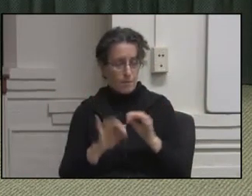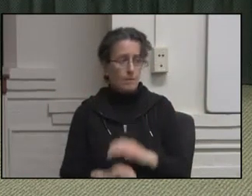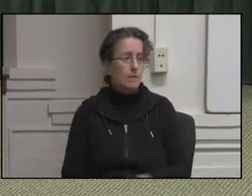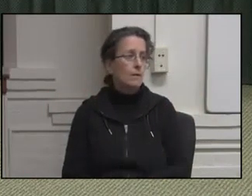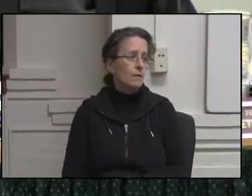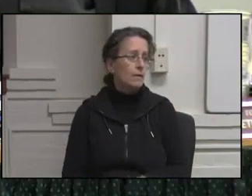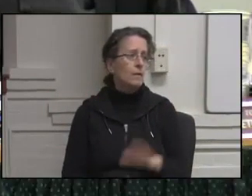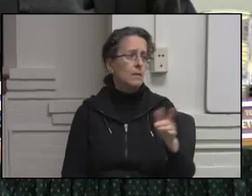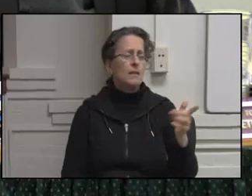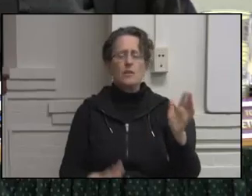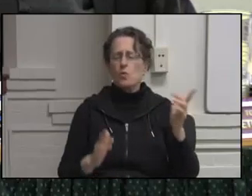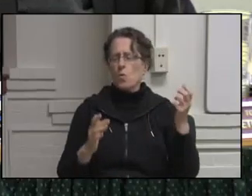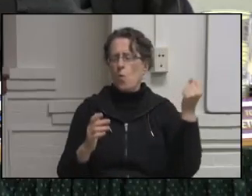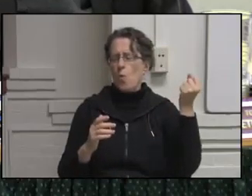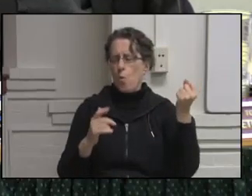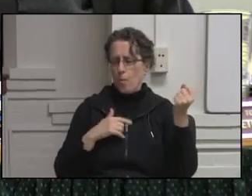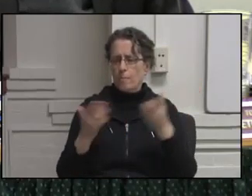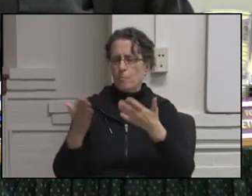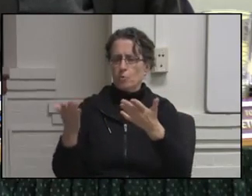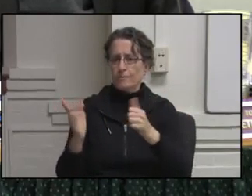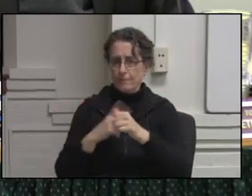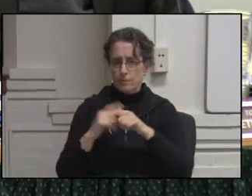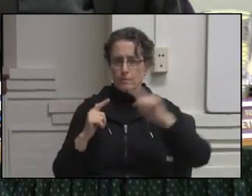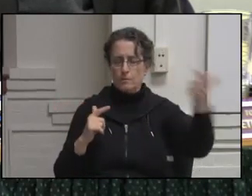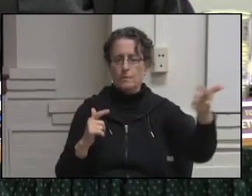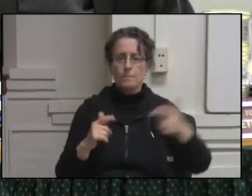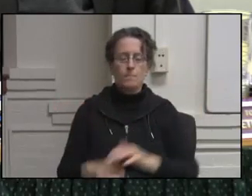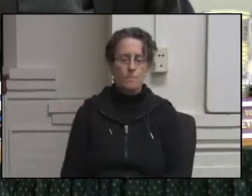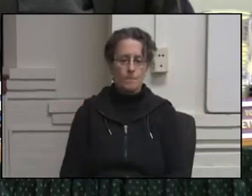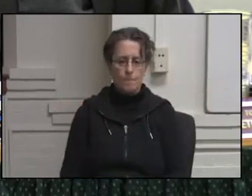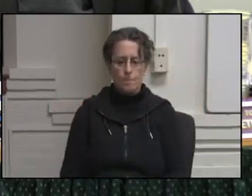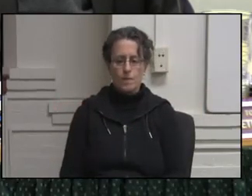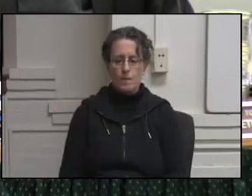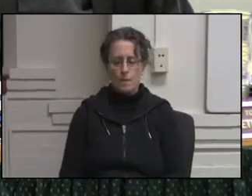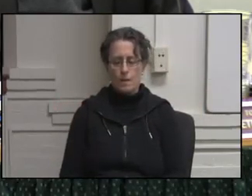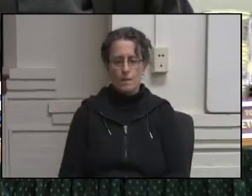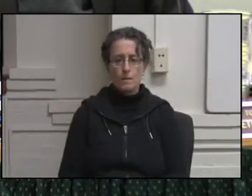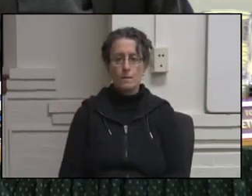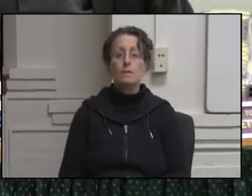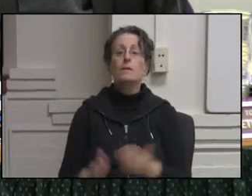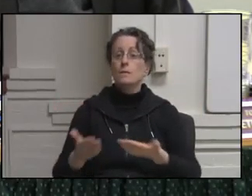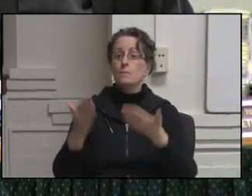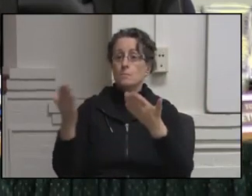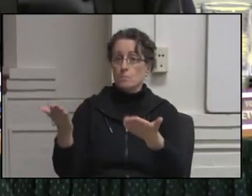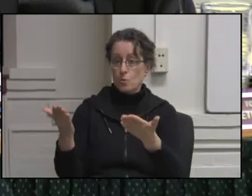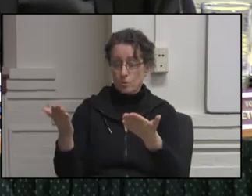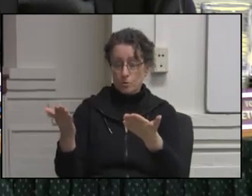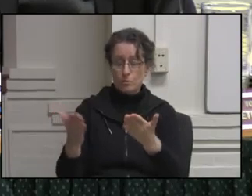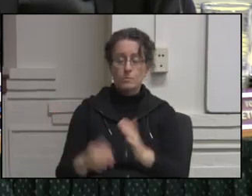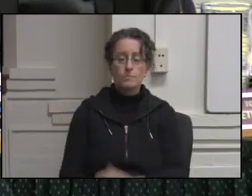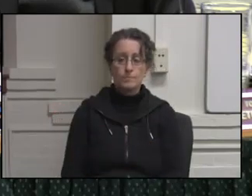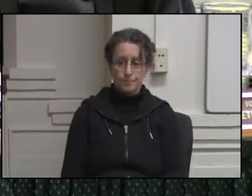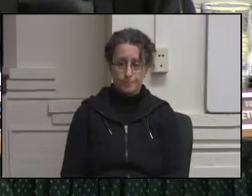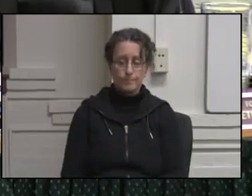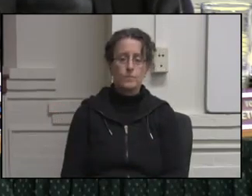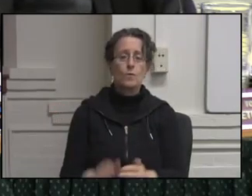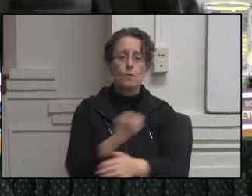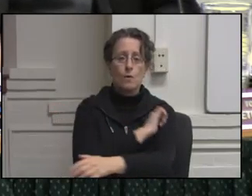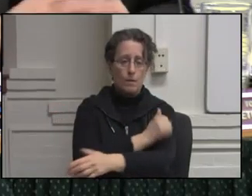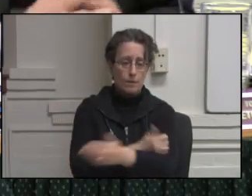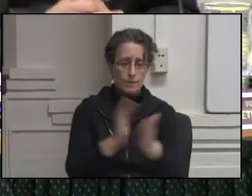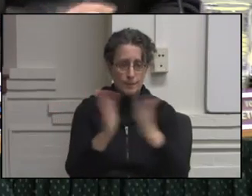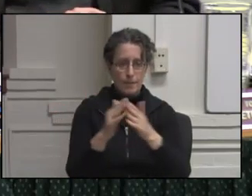I can take that after the motion. I'll call on you. Okay. Motion is on the table to authorize the town manager